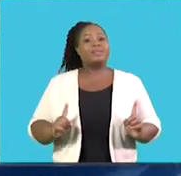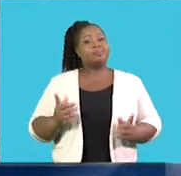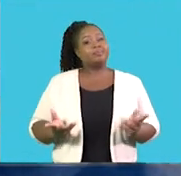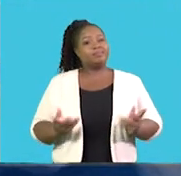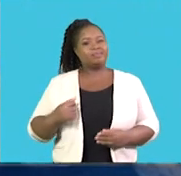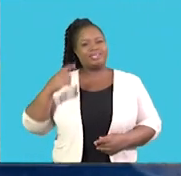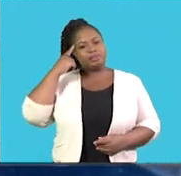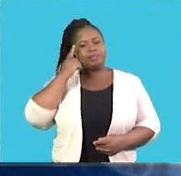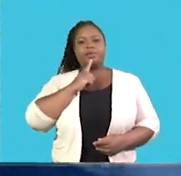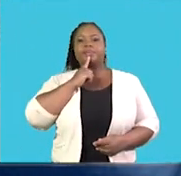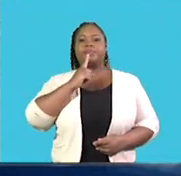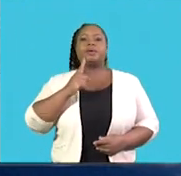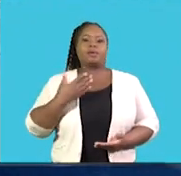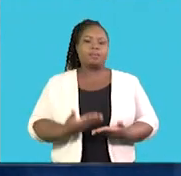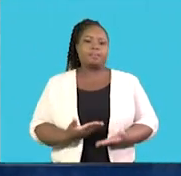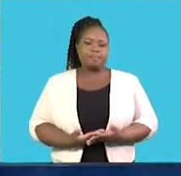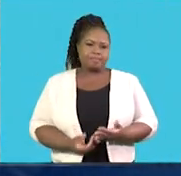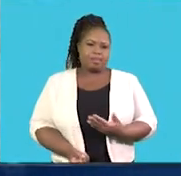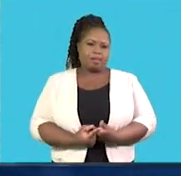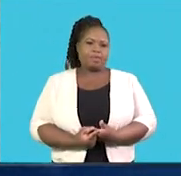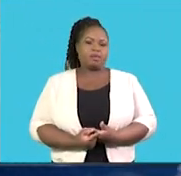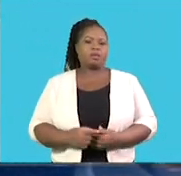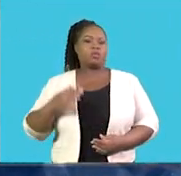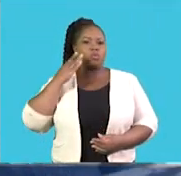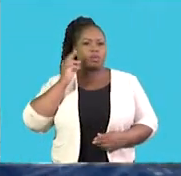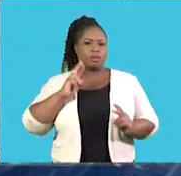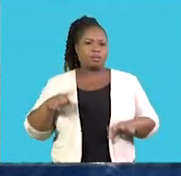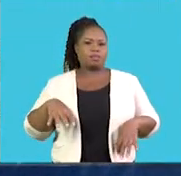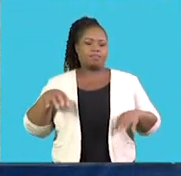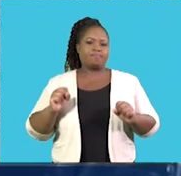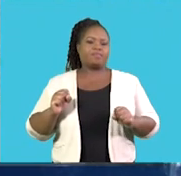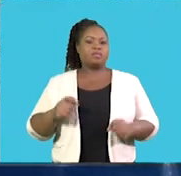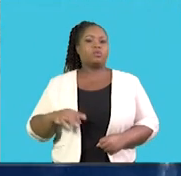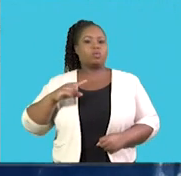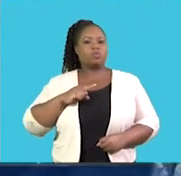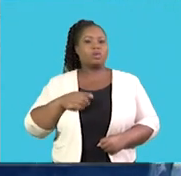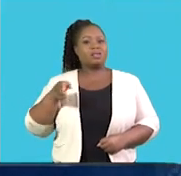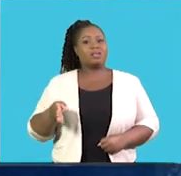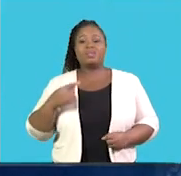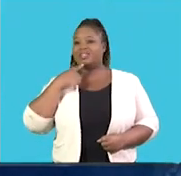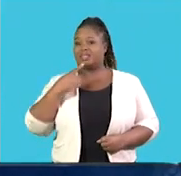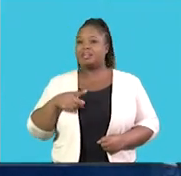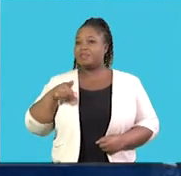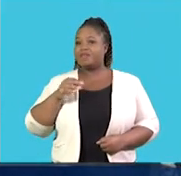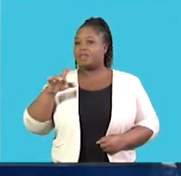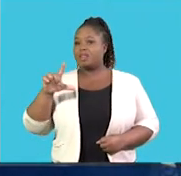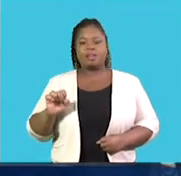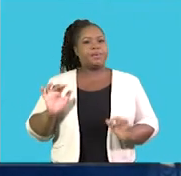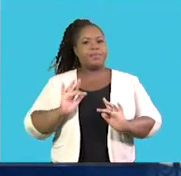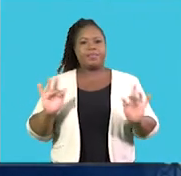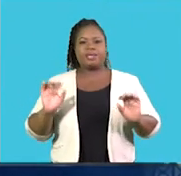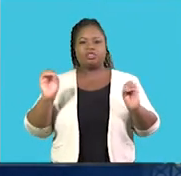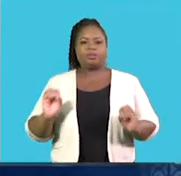bananela gore o kabe o hlotsi ke kerese e letseng e gantsitswe ka ba hlotsi matsatsi bo hareng ba motsana wa Pimville ba